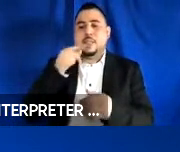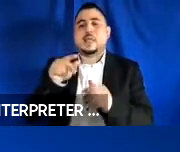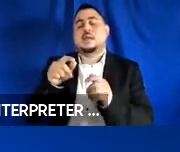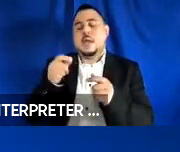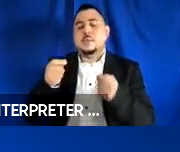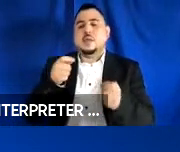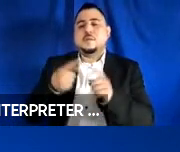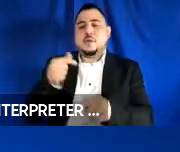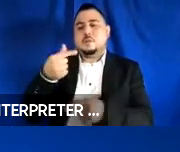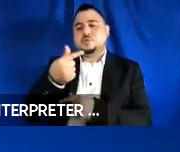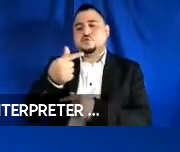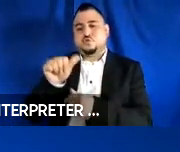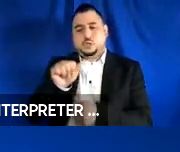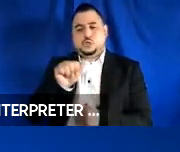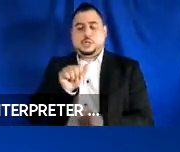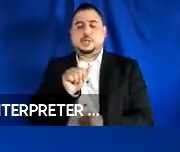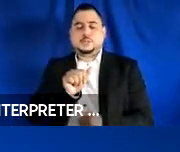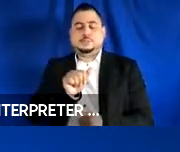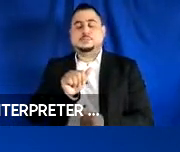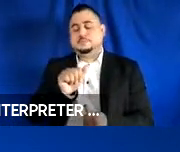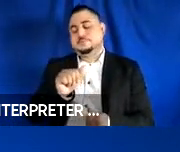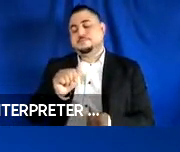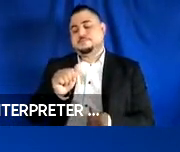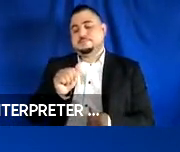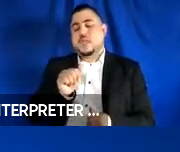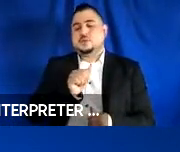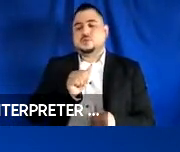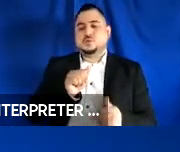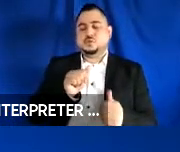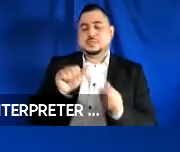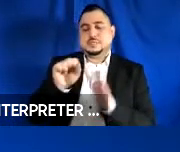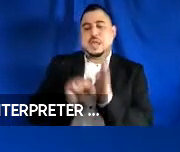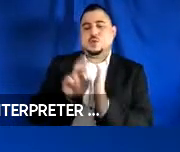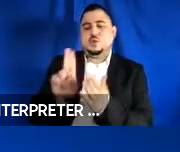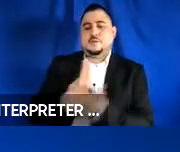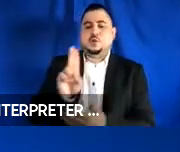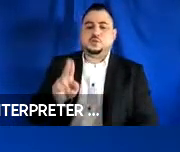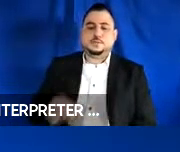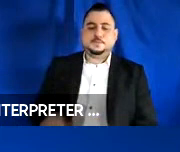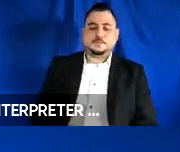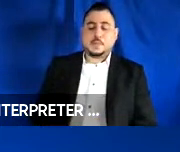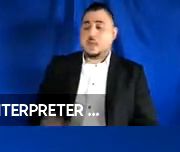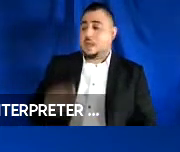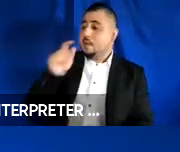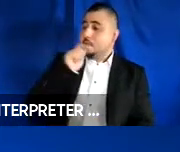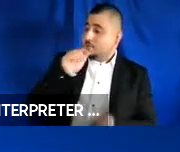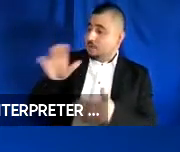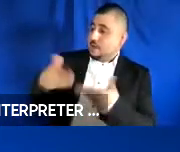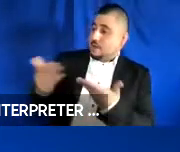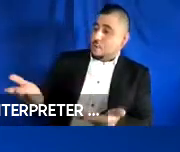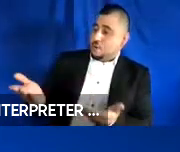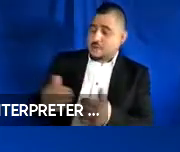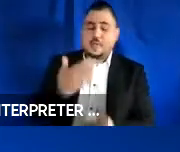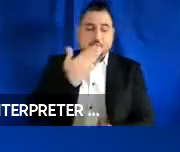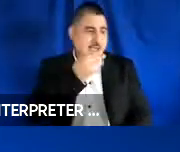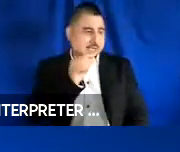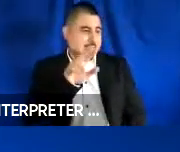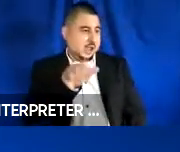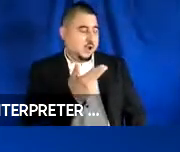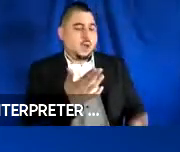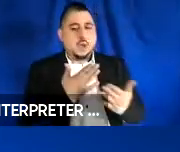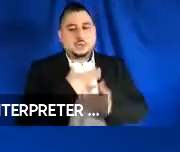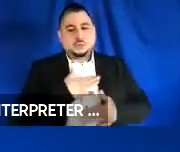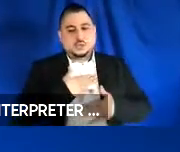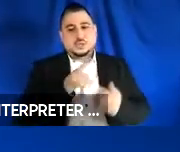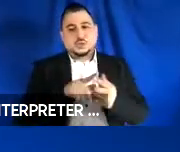State University. And Mr. Lewis, the microphone is now yours. Thanks, Sarah. And I'd like to express my